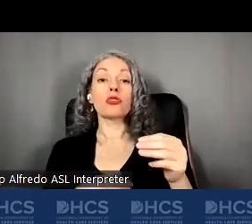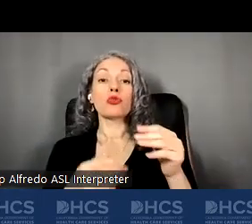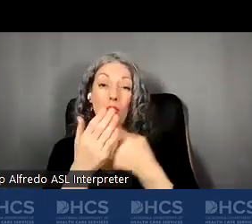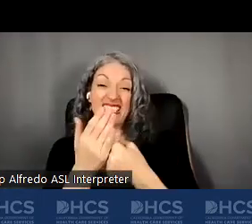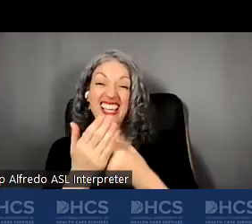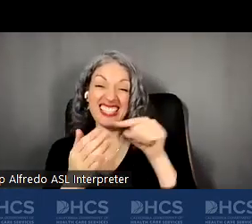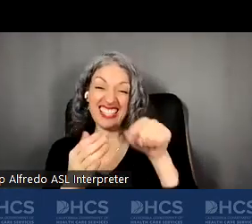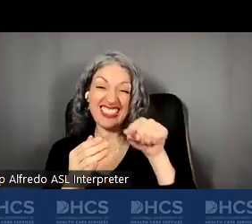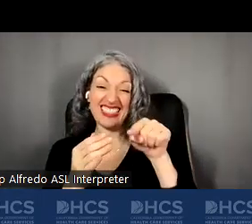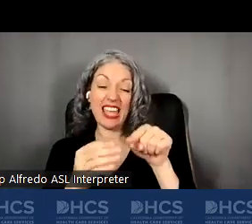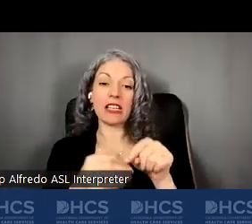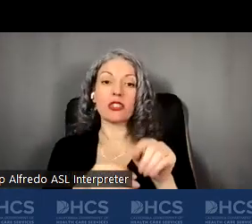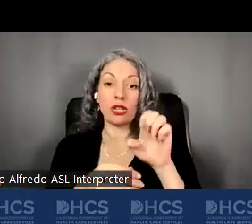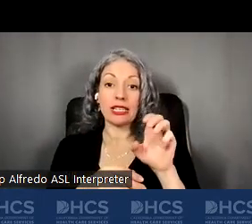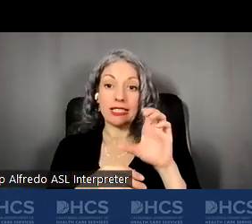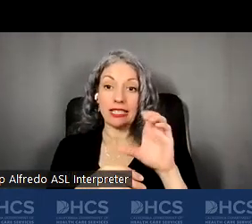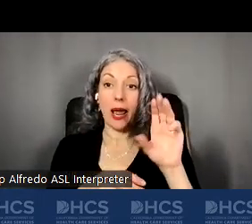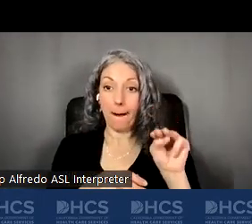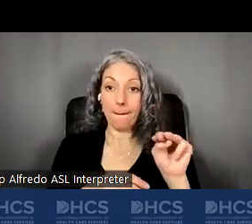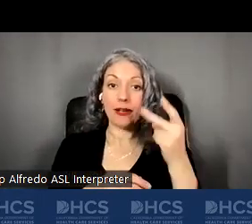first we'll go to ECM, go to the next slide.